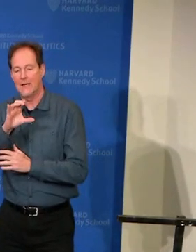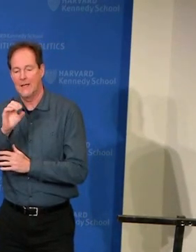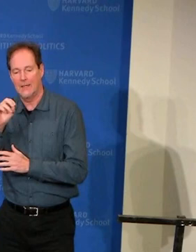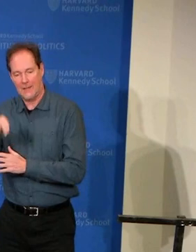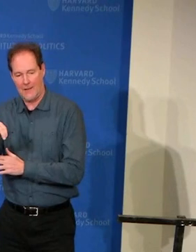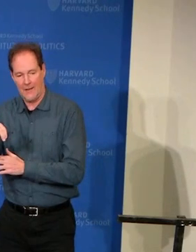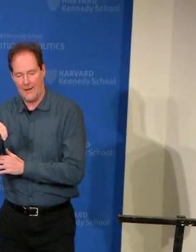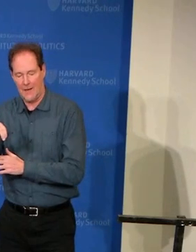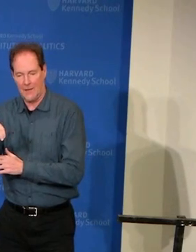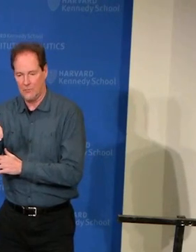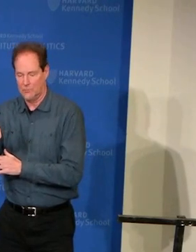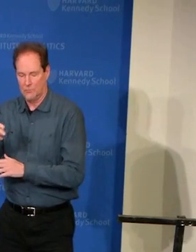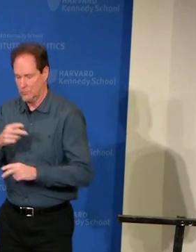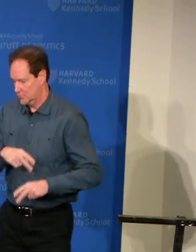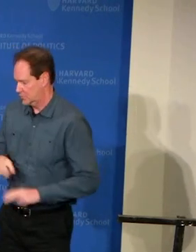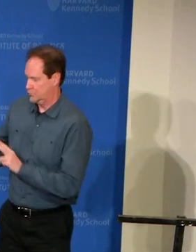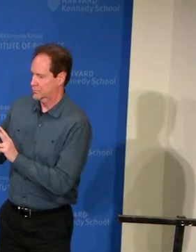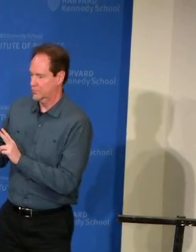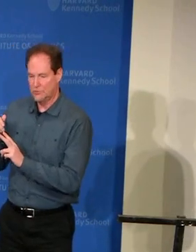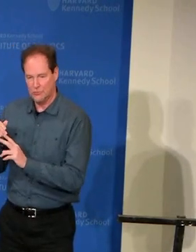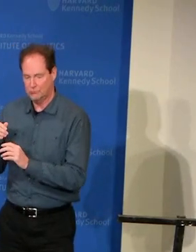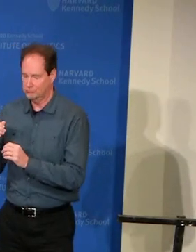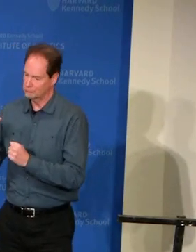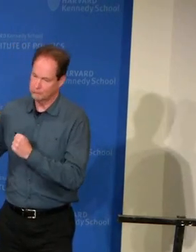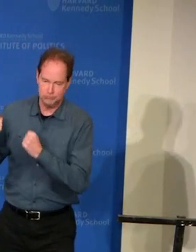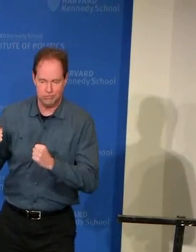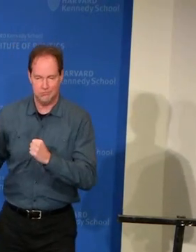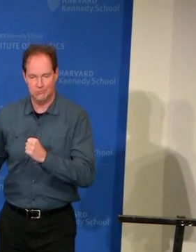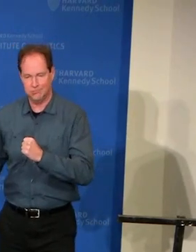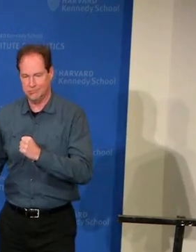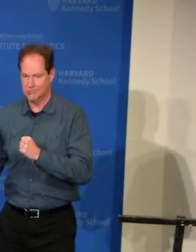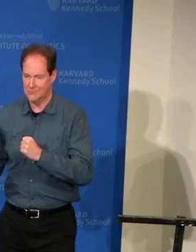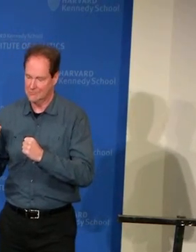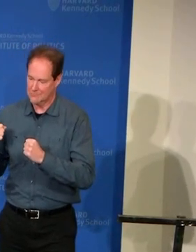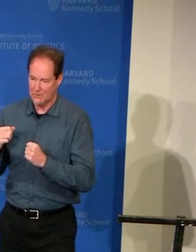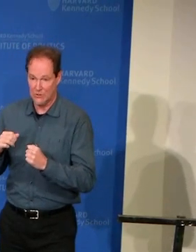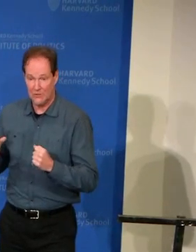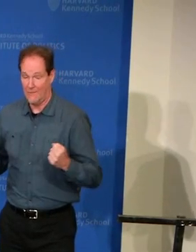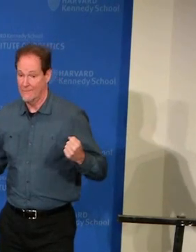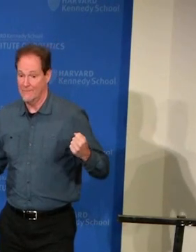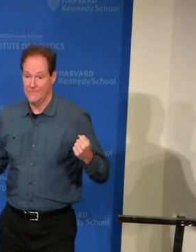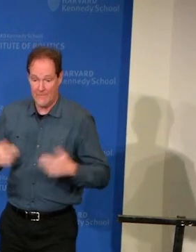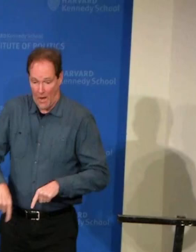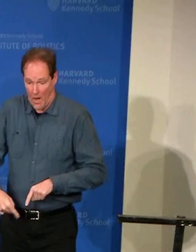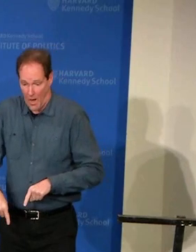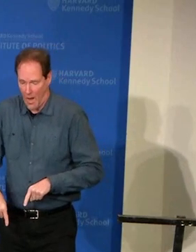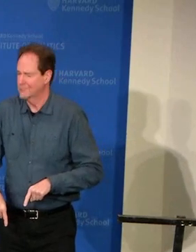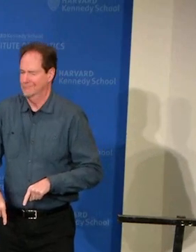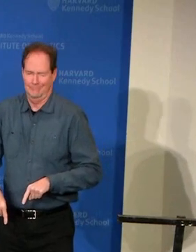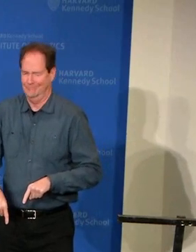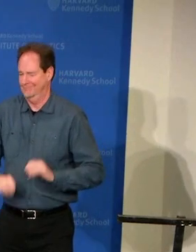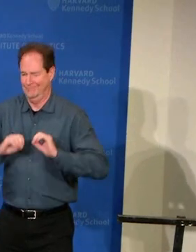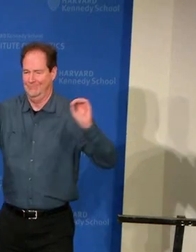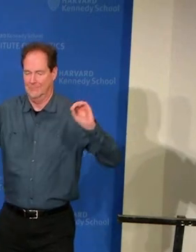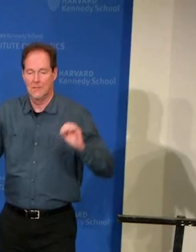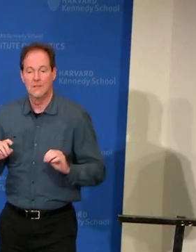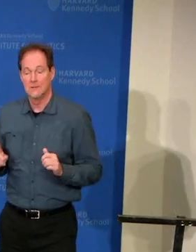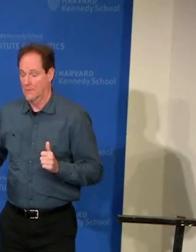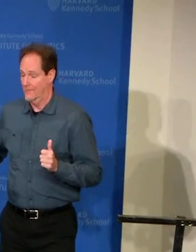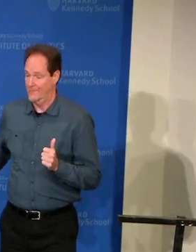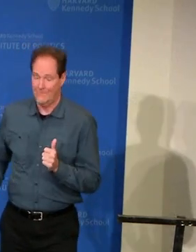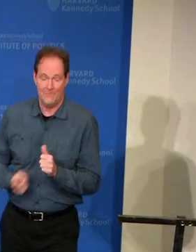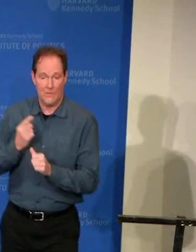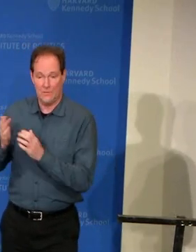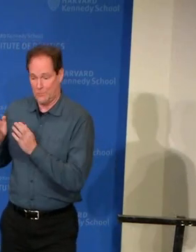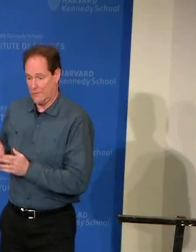is a force to be reckoned with, has no fear, is the first of many,